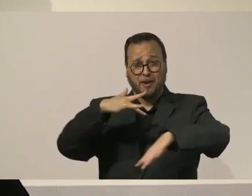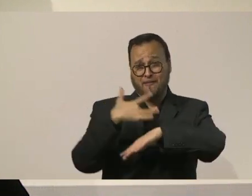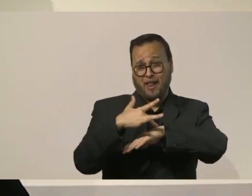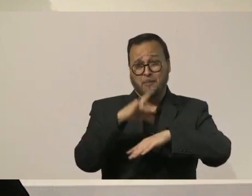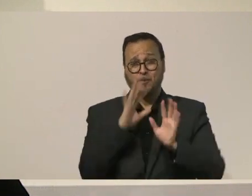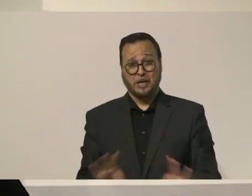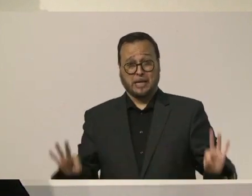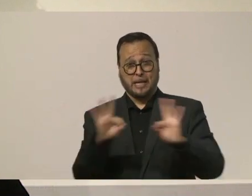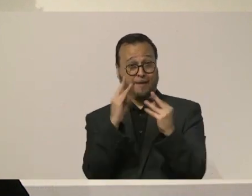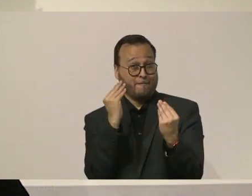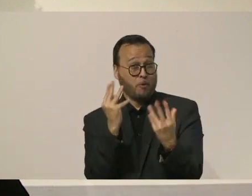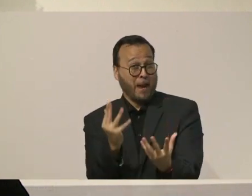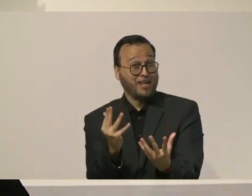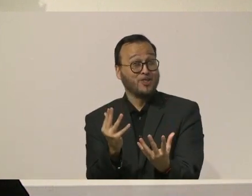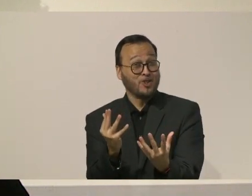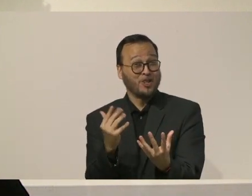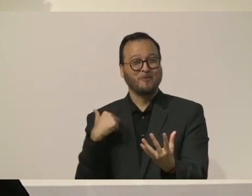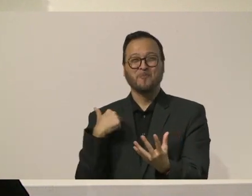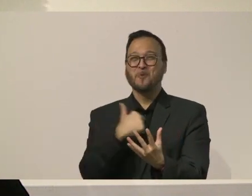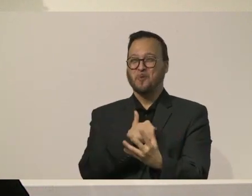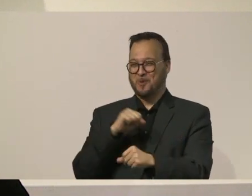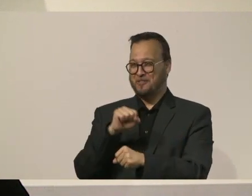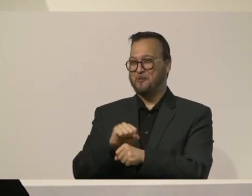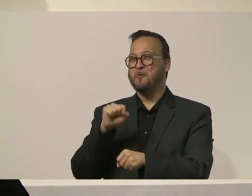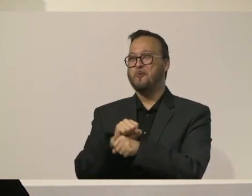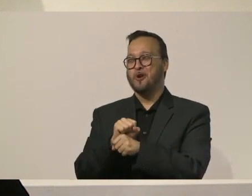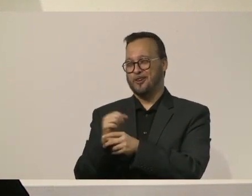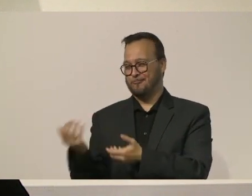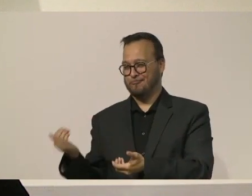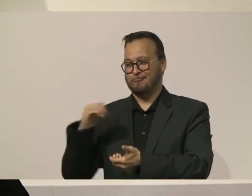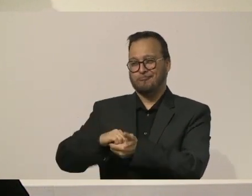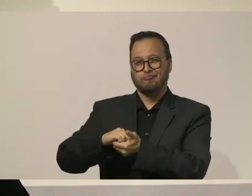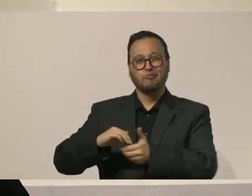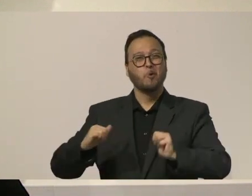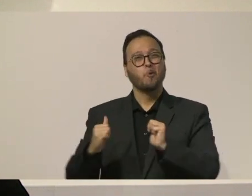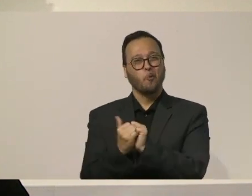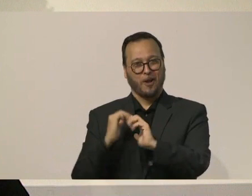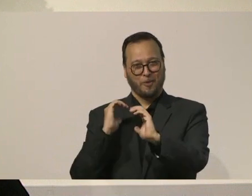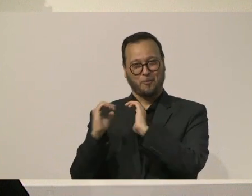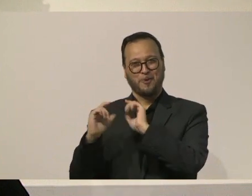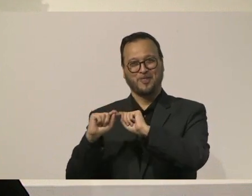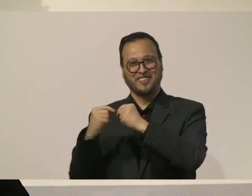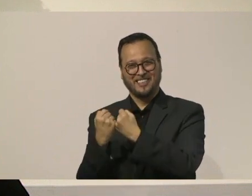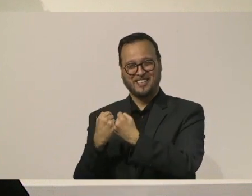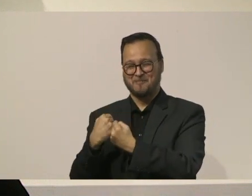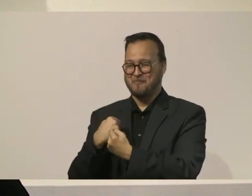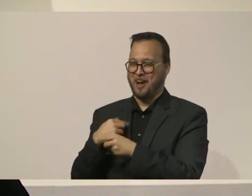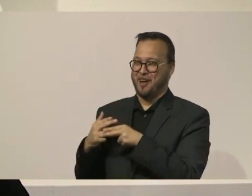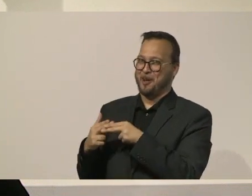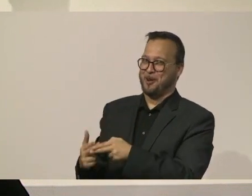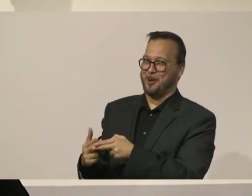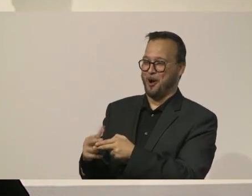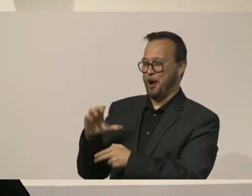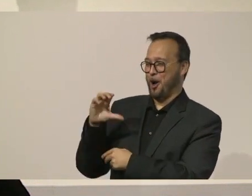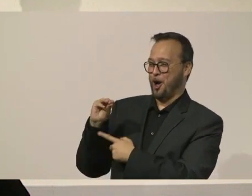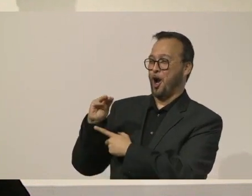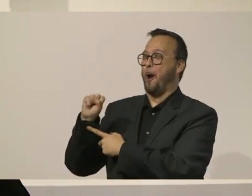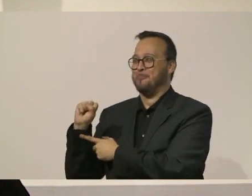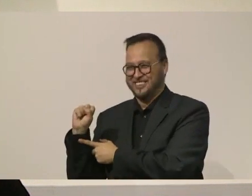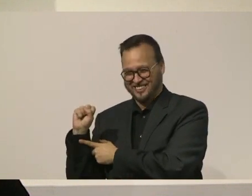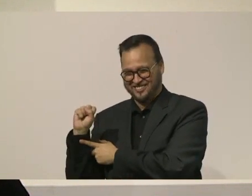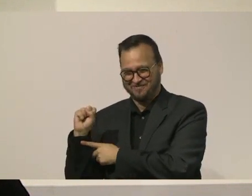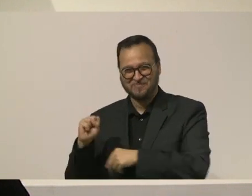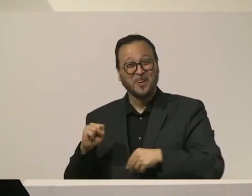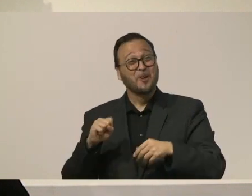key information, we have worked alongside Communications, who I affectionately refer to as comms,